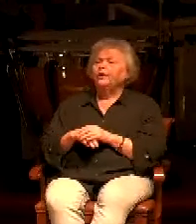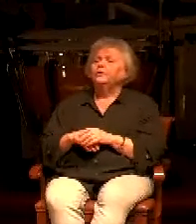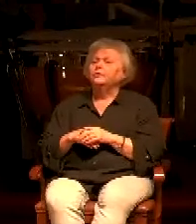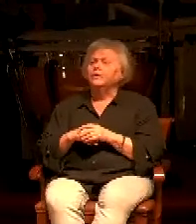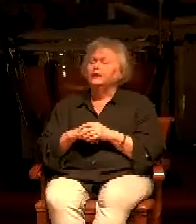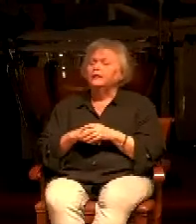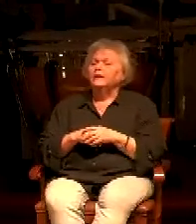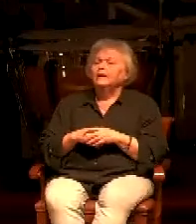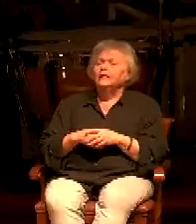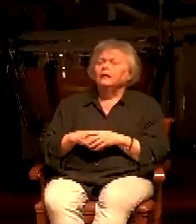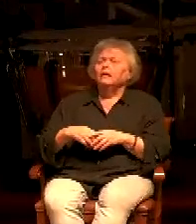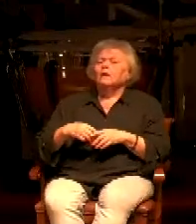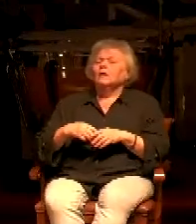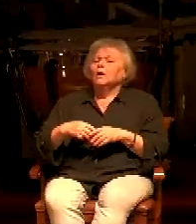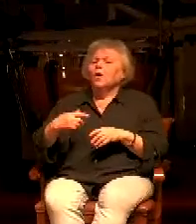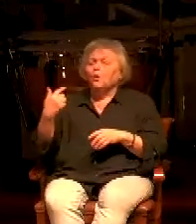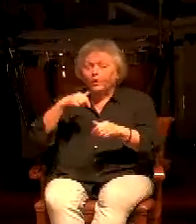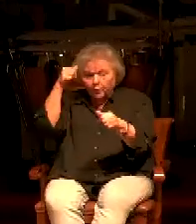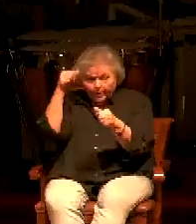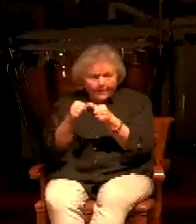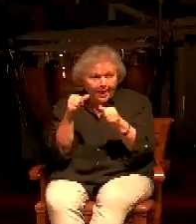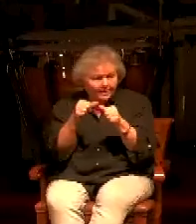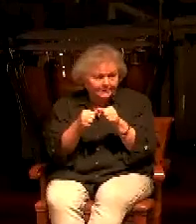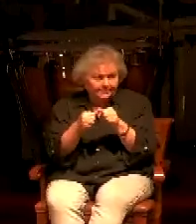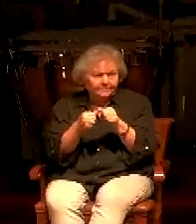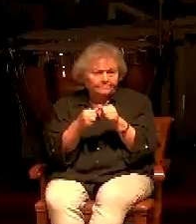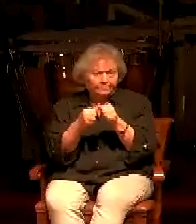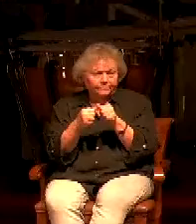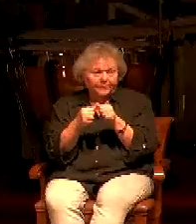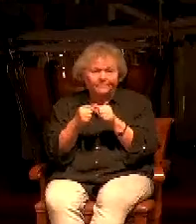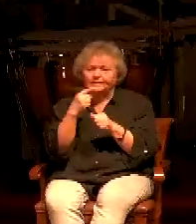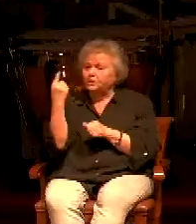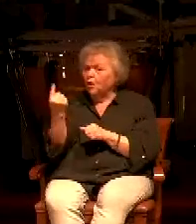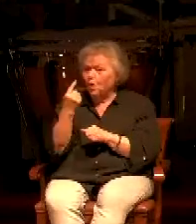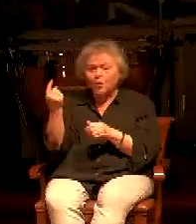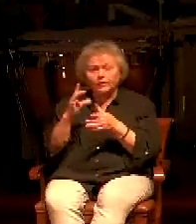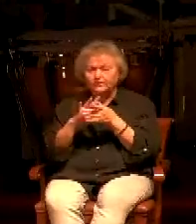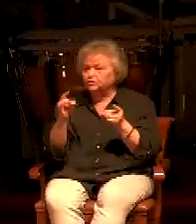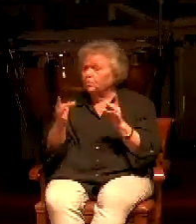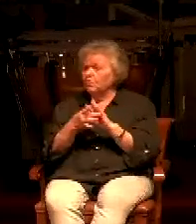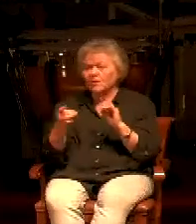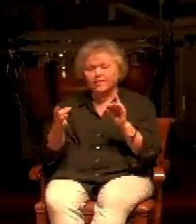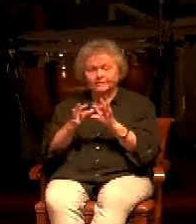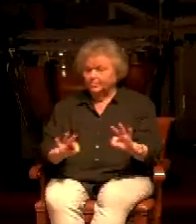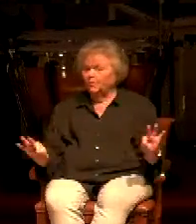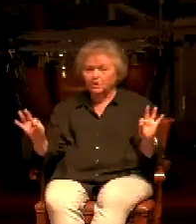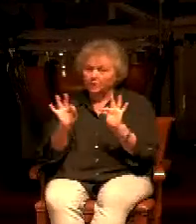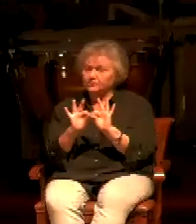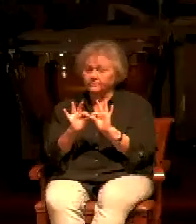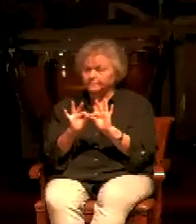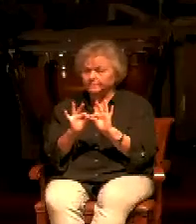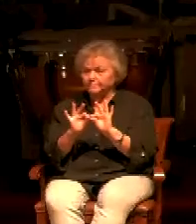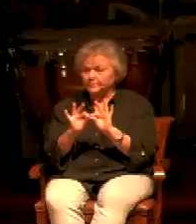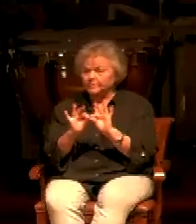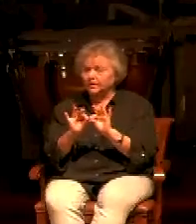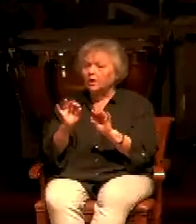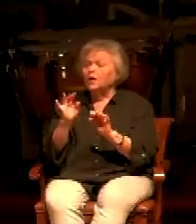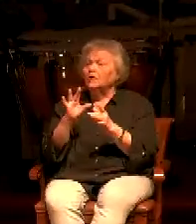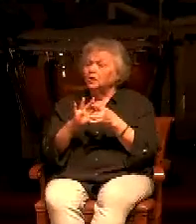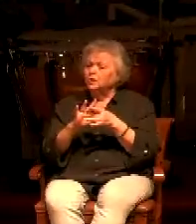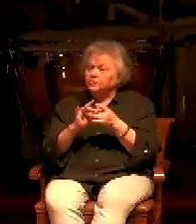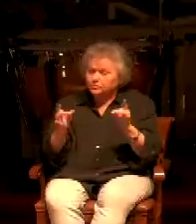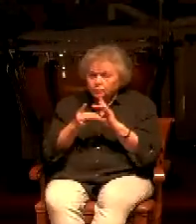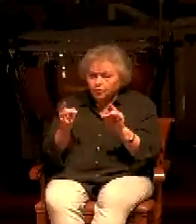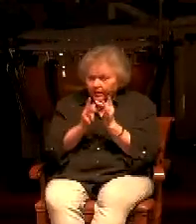And as we do that, we are reminded that this is the only story that matters. That the story of Jesus Christ's death, burial,